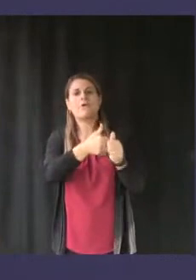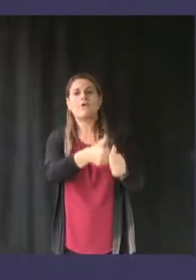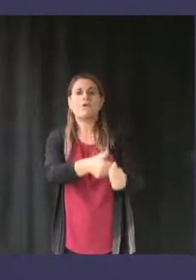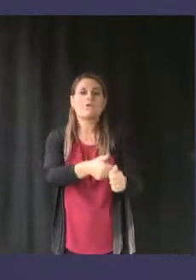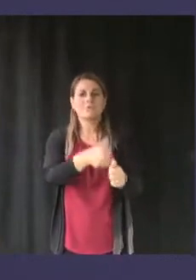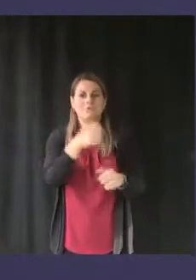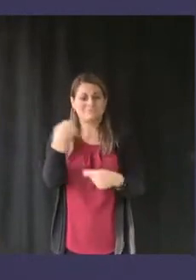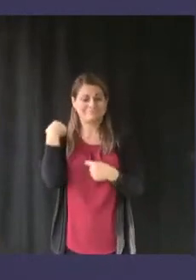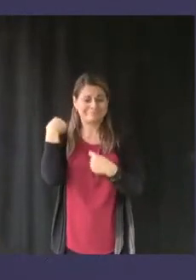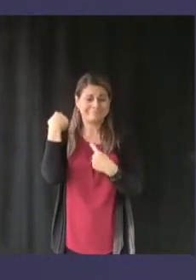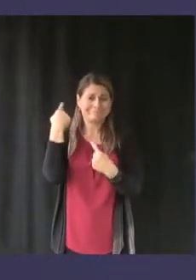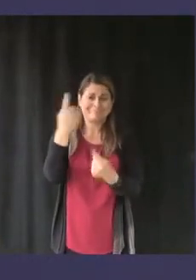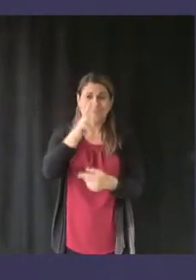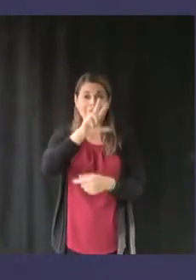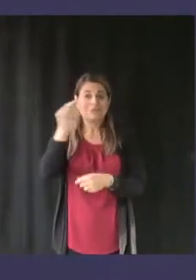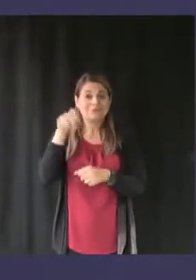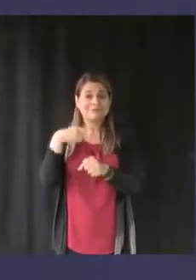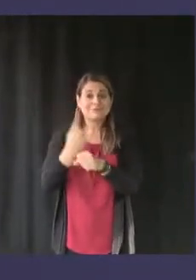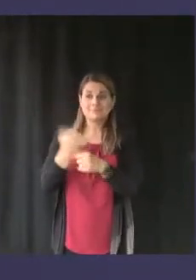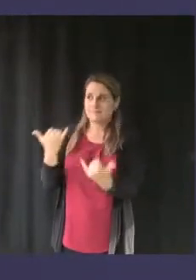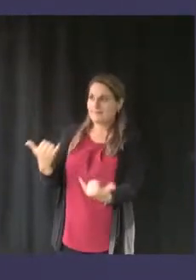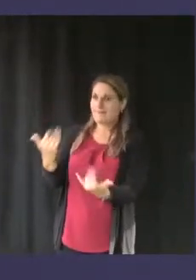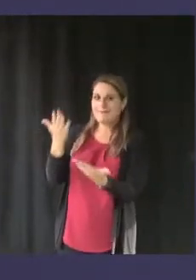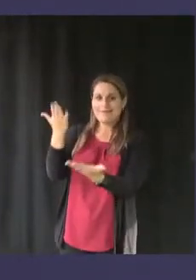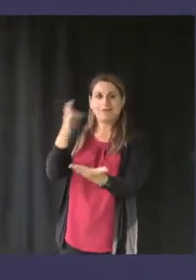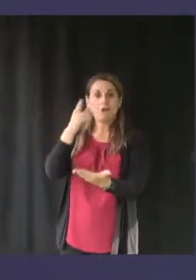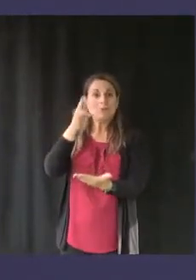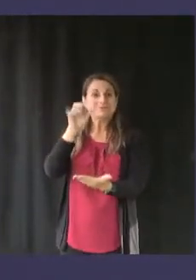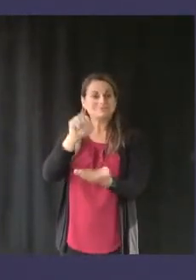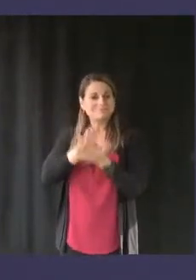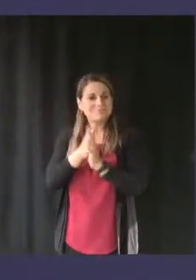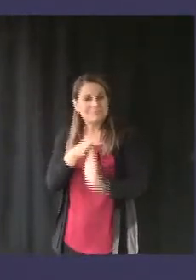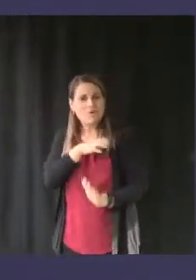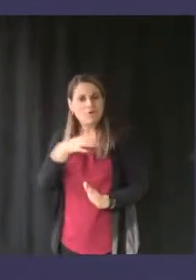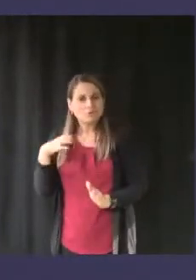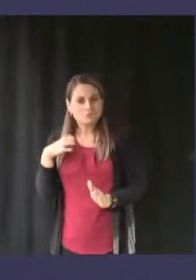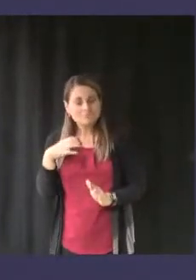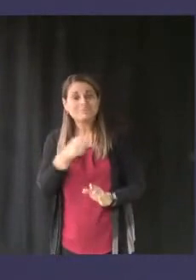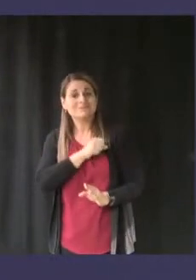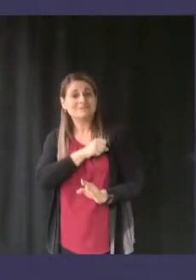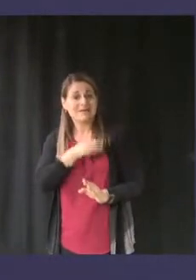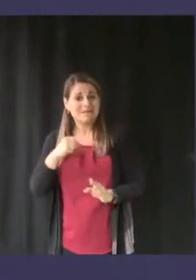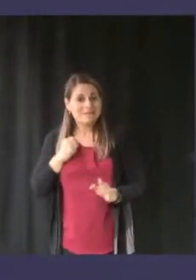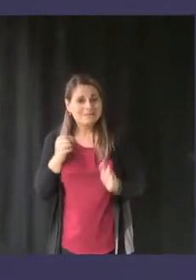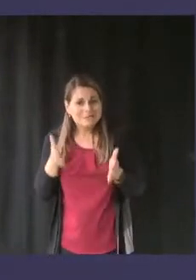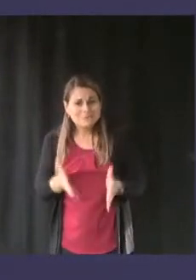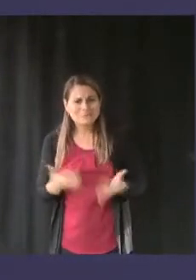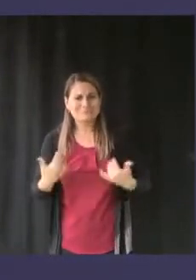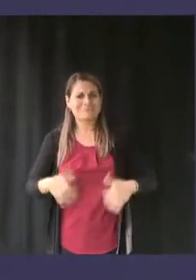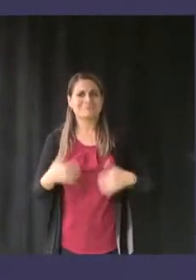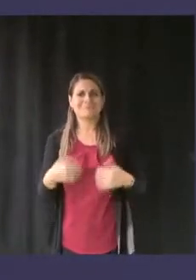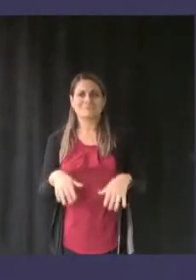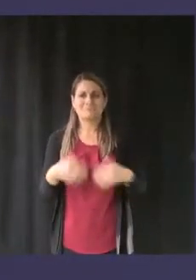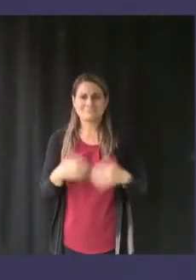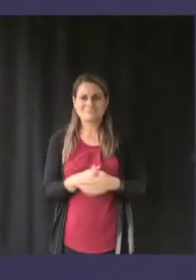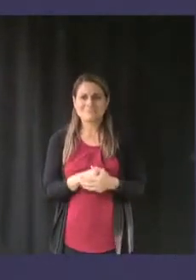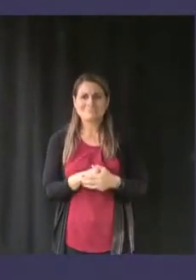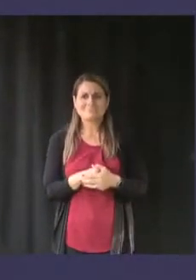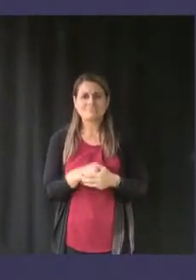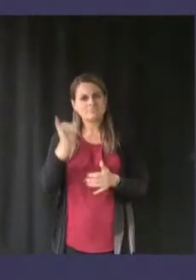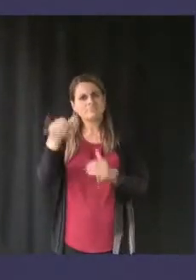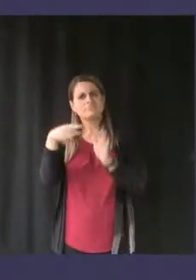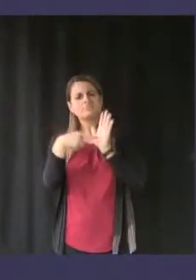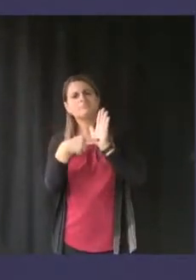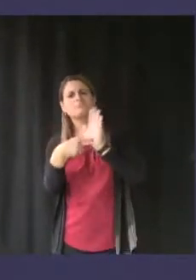dad into Congress, and followed his dad into the US Senate, and followed his dad in terms of representing the very